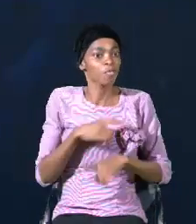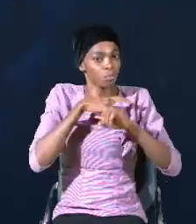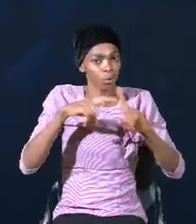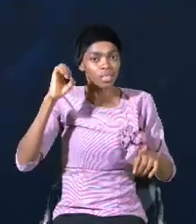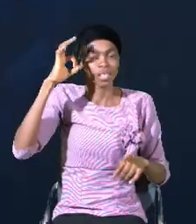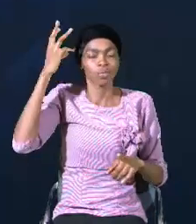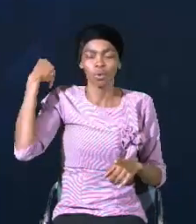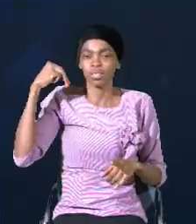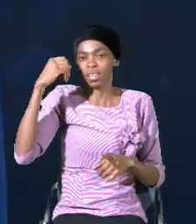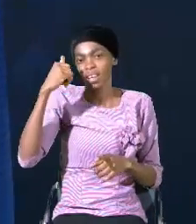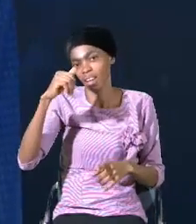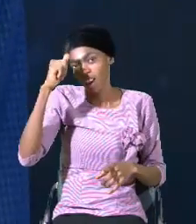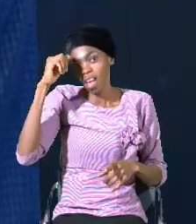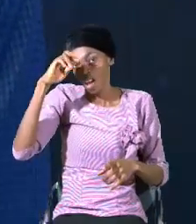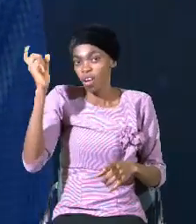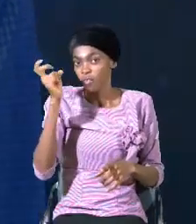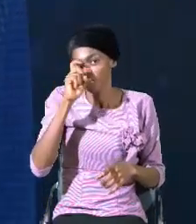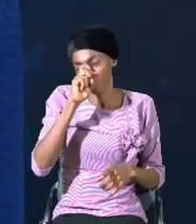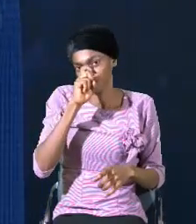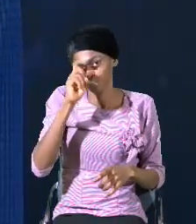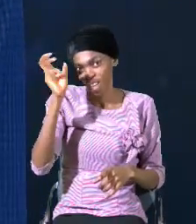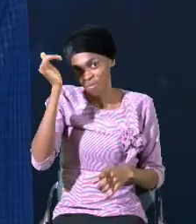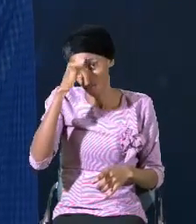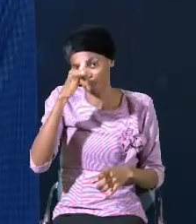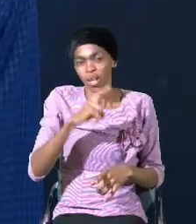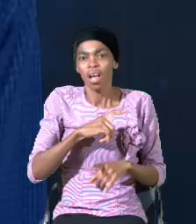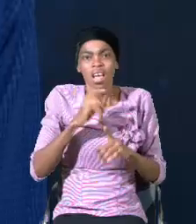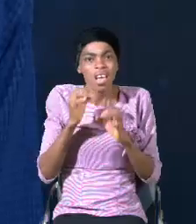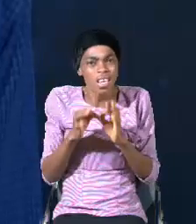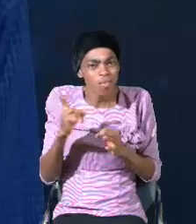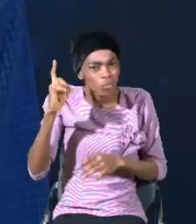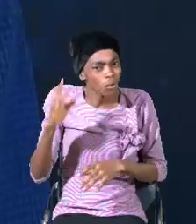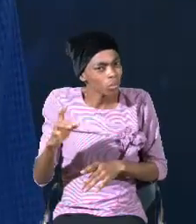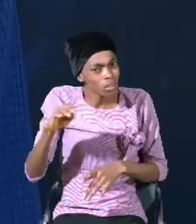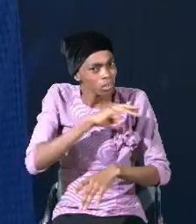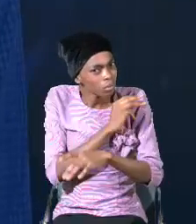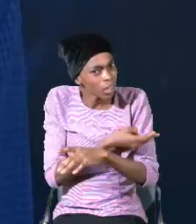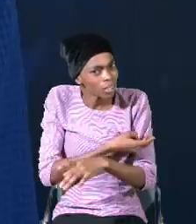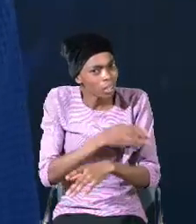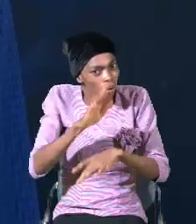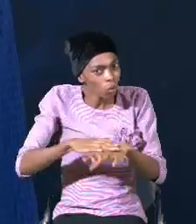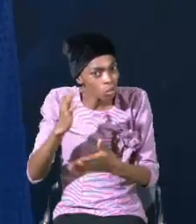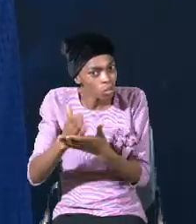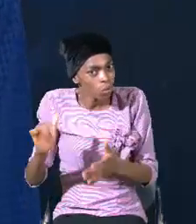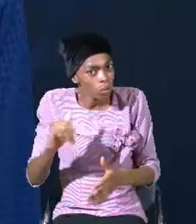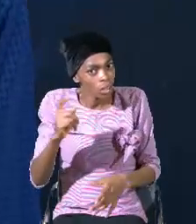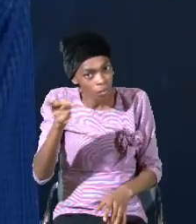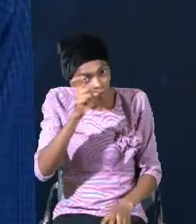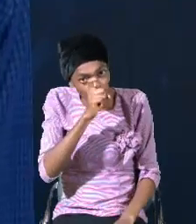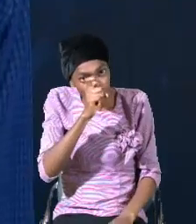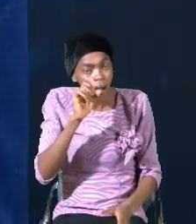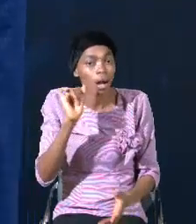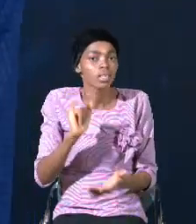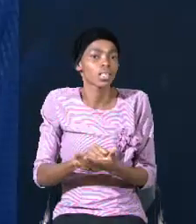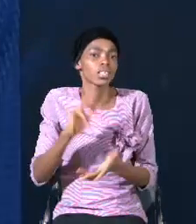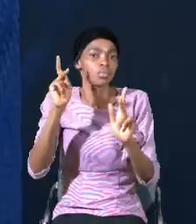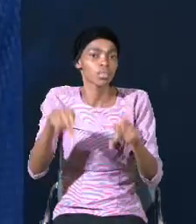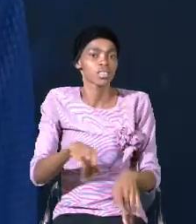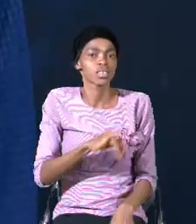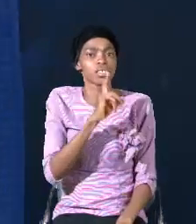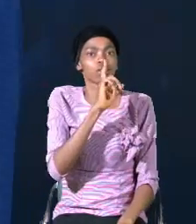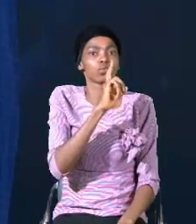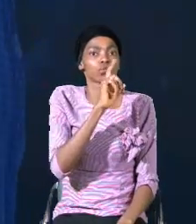fool. If God the Almighty calls somebody a fool, that person is a real fool. Who is a